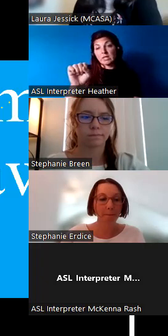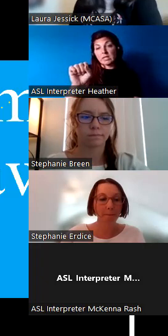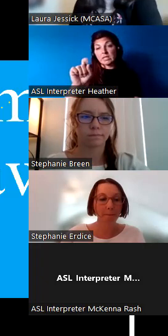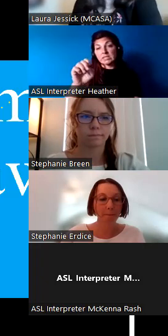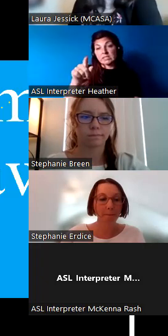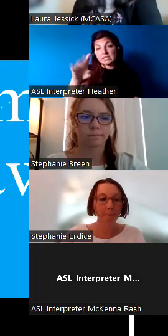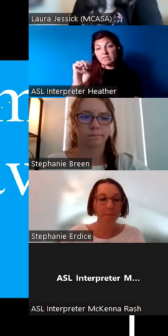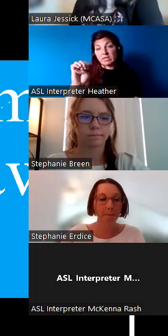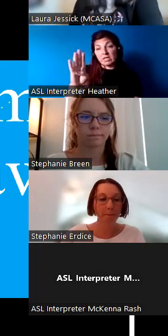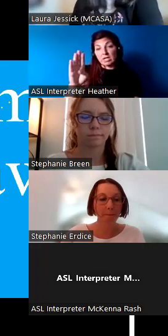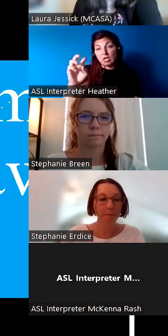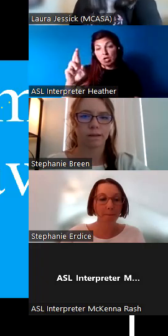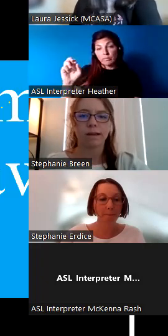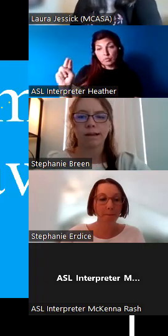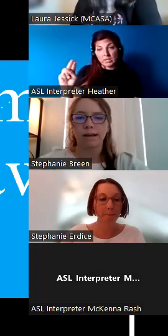introduce yourself.